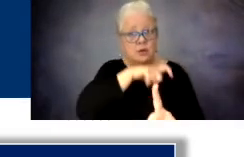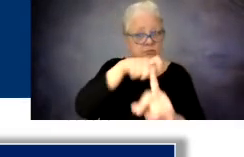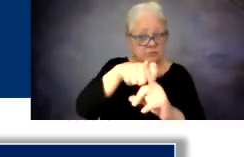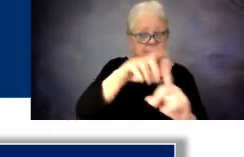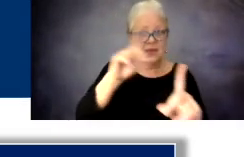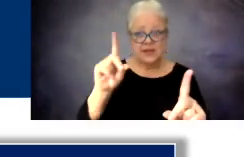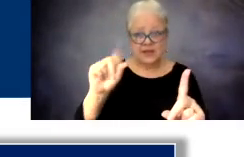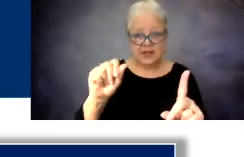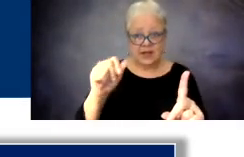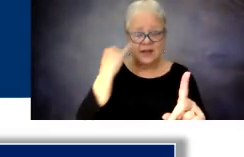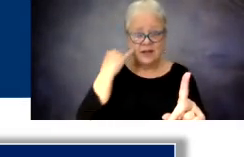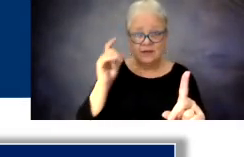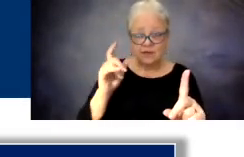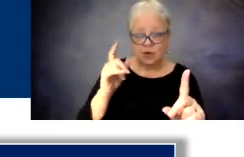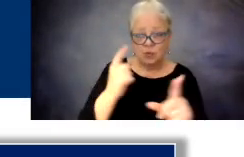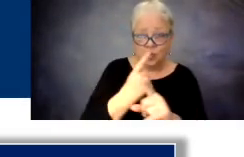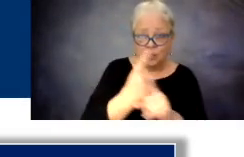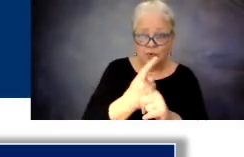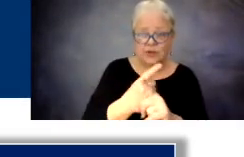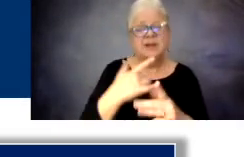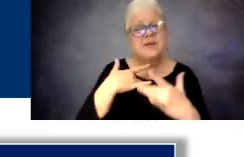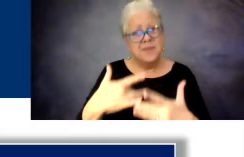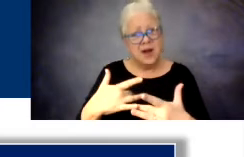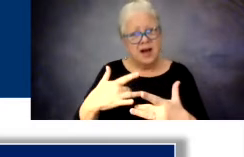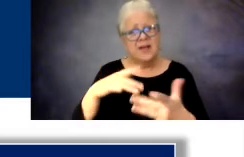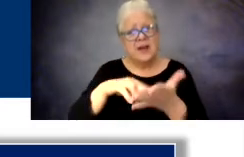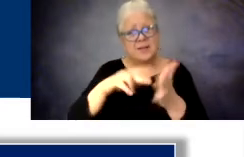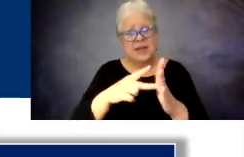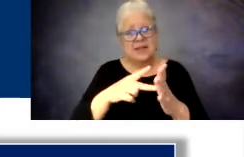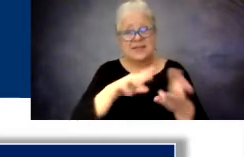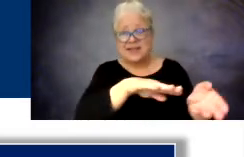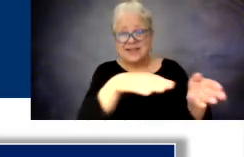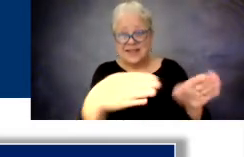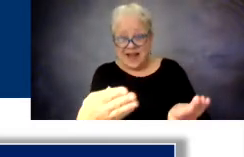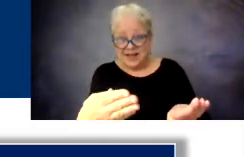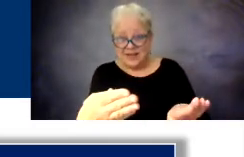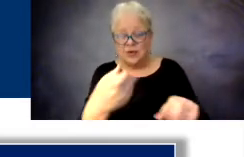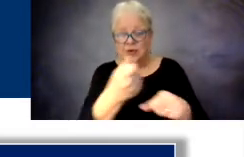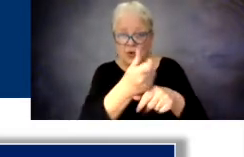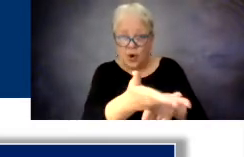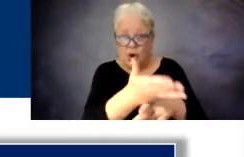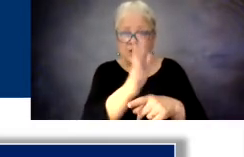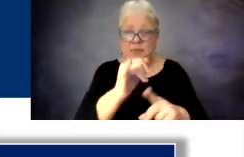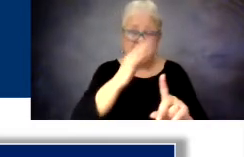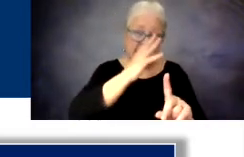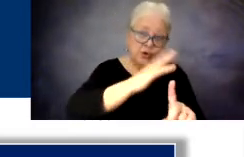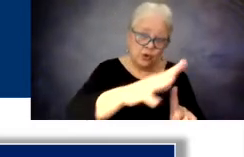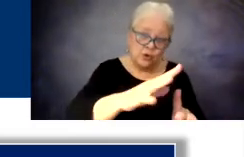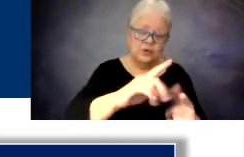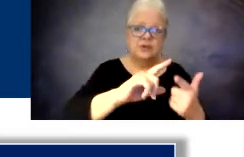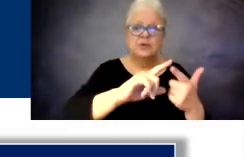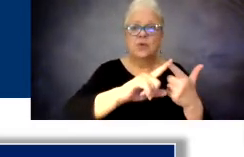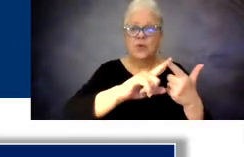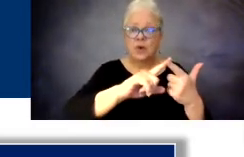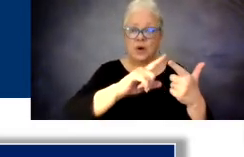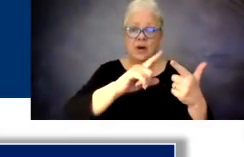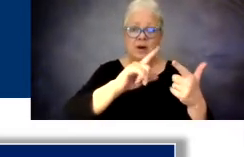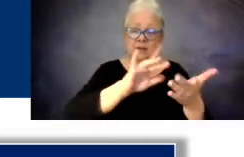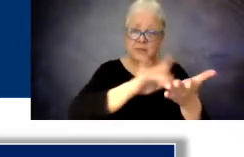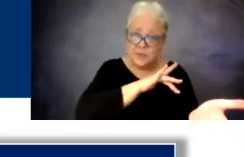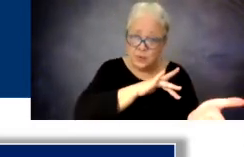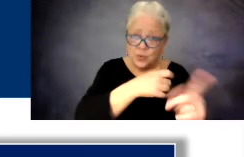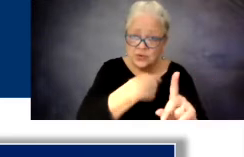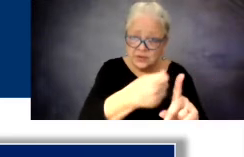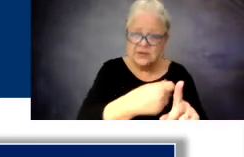This is usually death due to abuse or neglect, and other allegations, sexual abuse, financial exploitation, things that